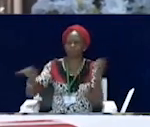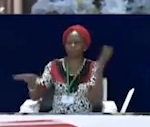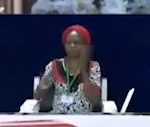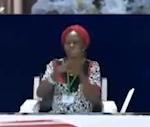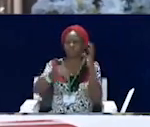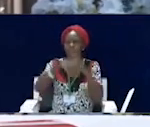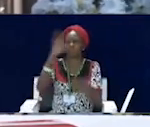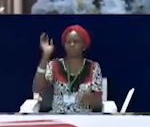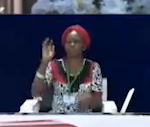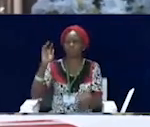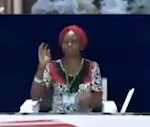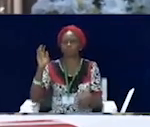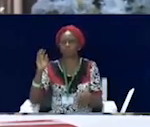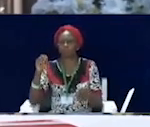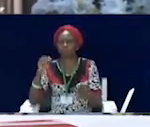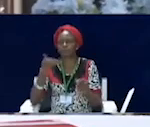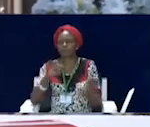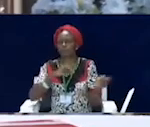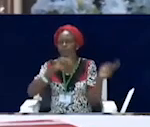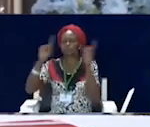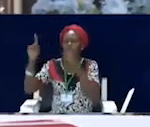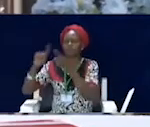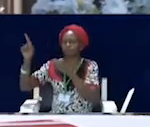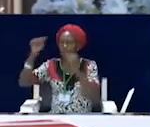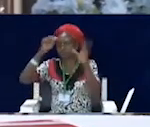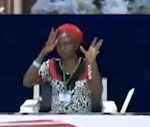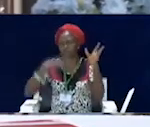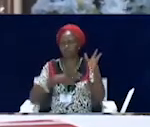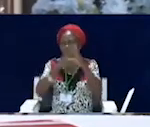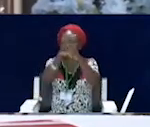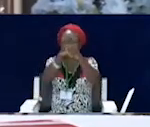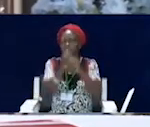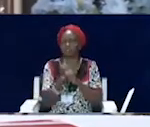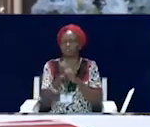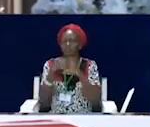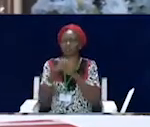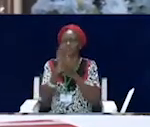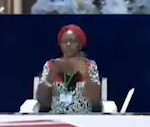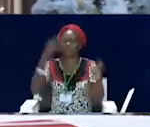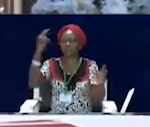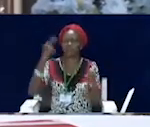out. They have come to you now. Father, please receive them.